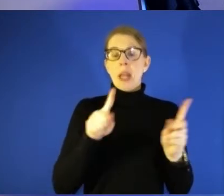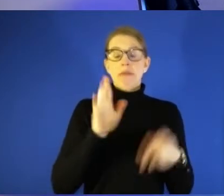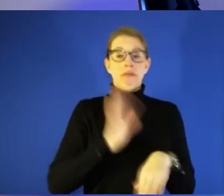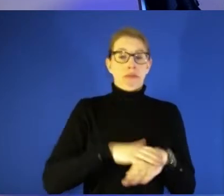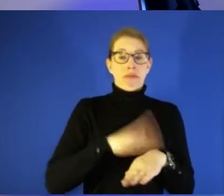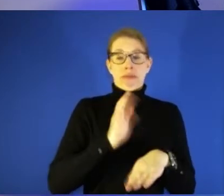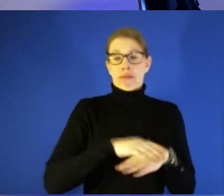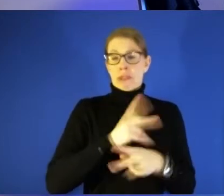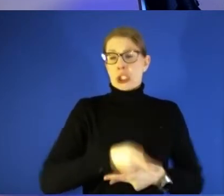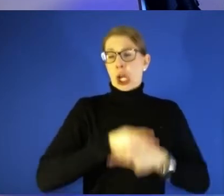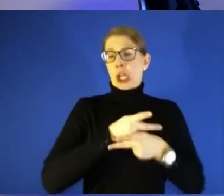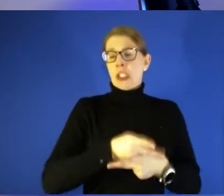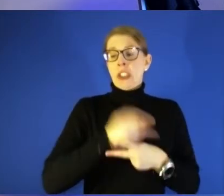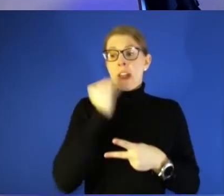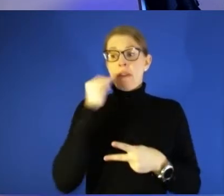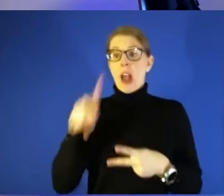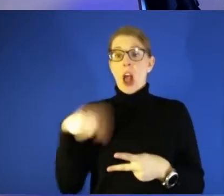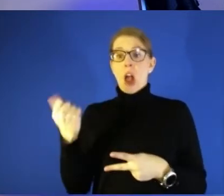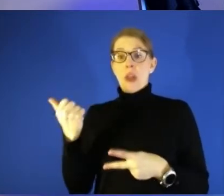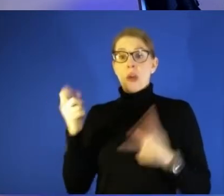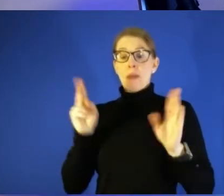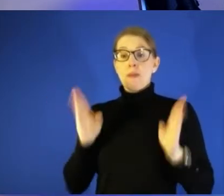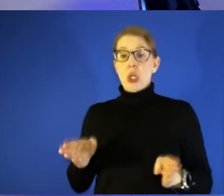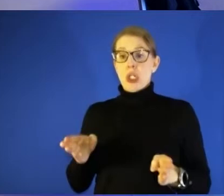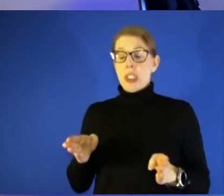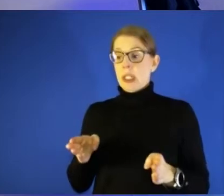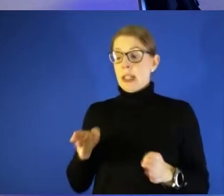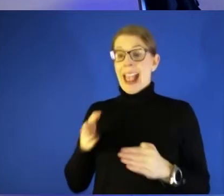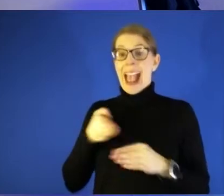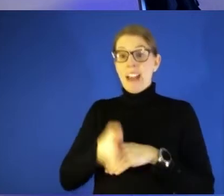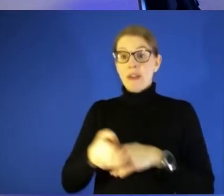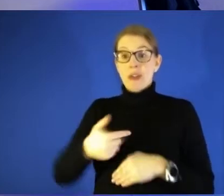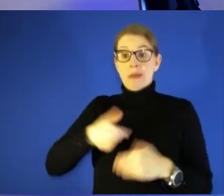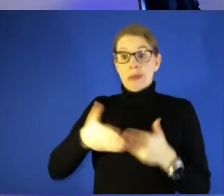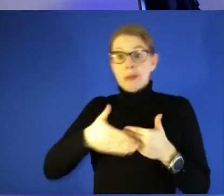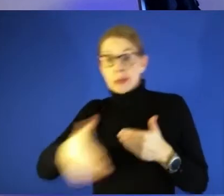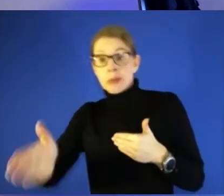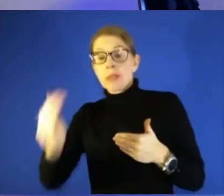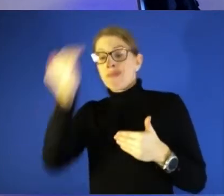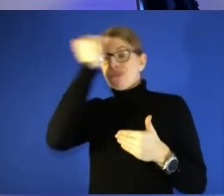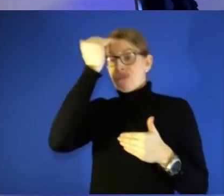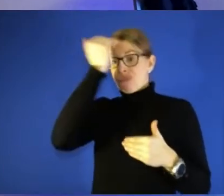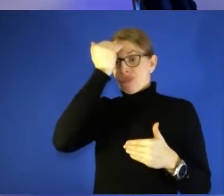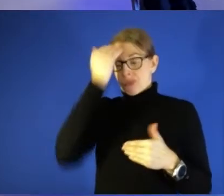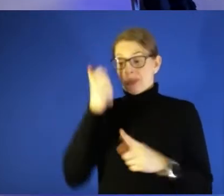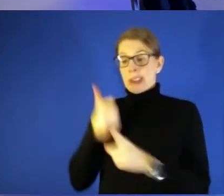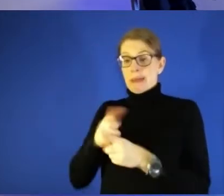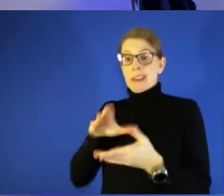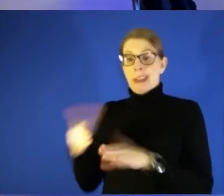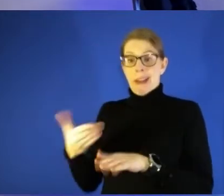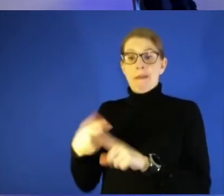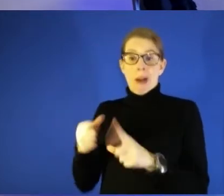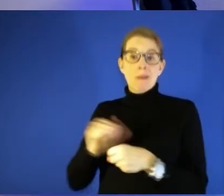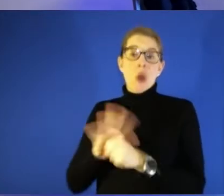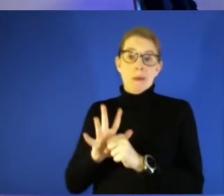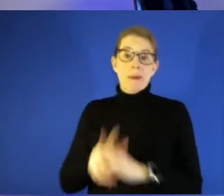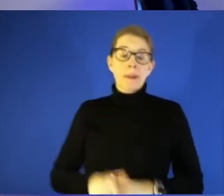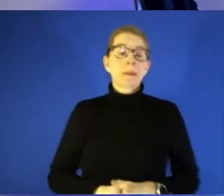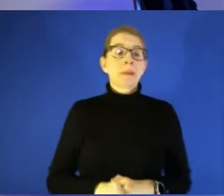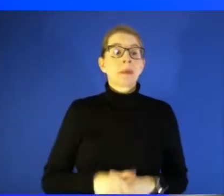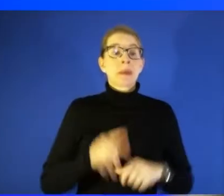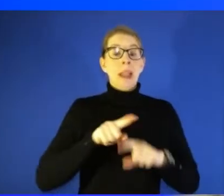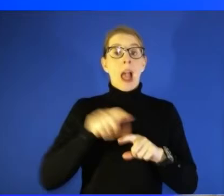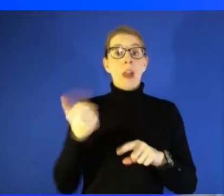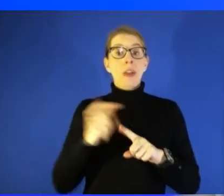that anybody else handling the patient thereafter is aware. It's just aware. Yep. And the other difference is we're